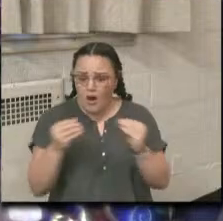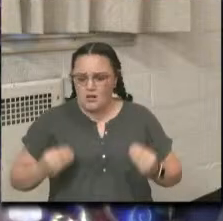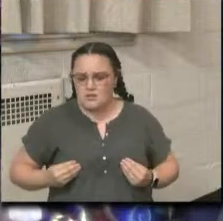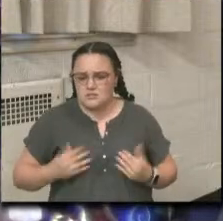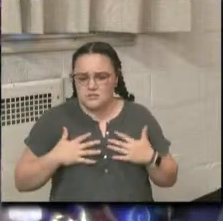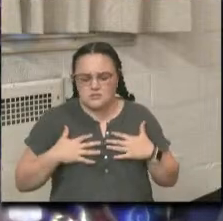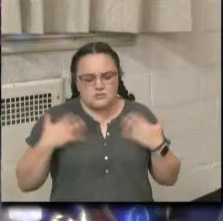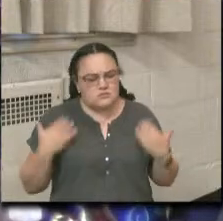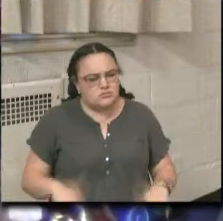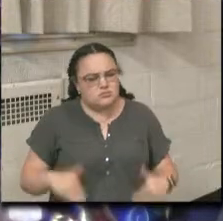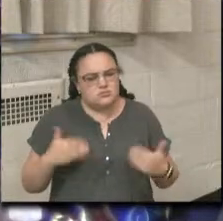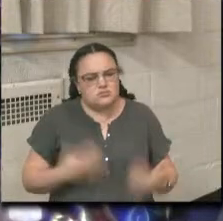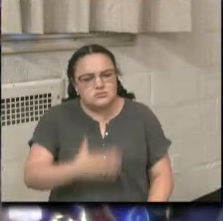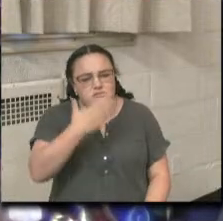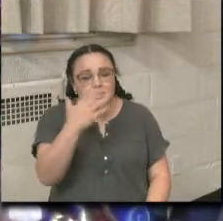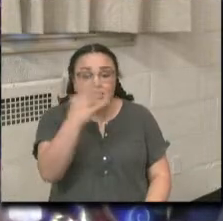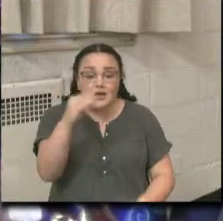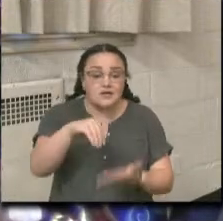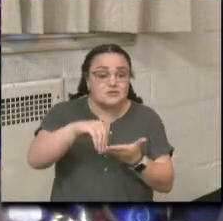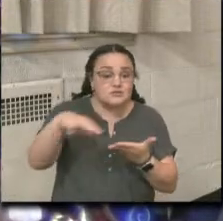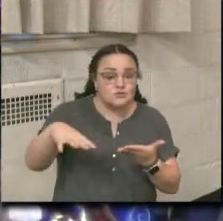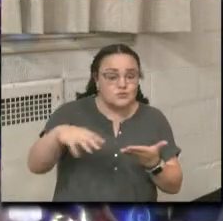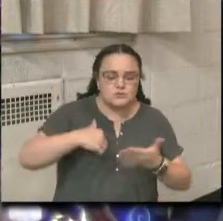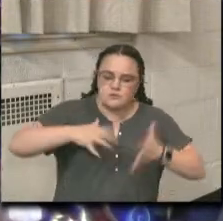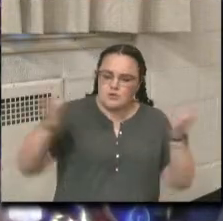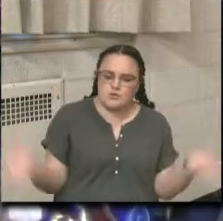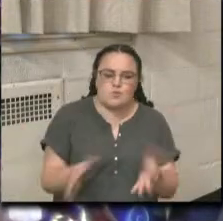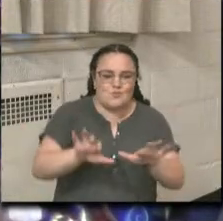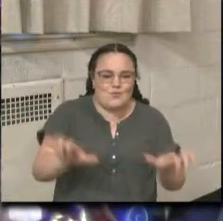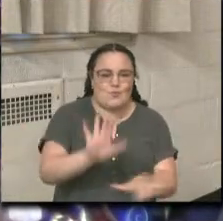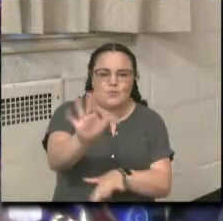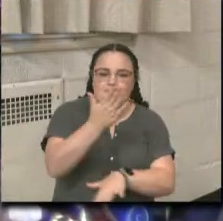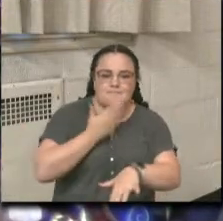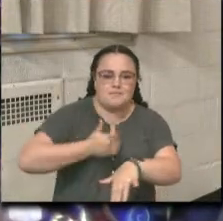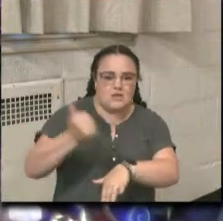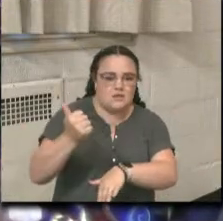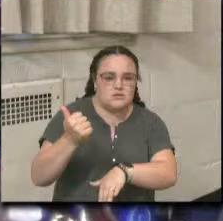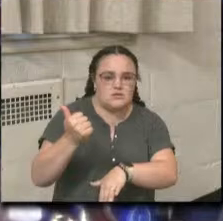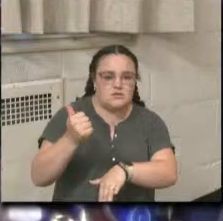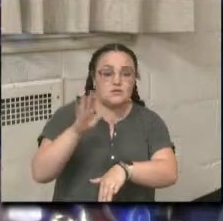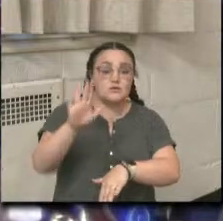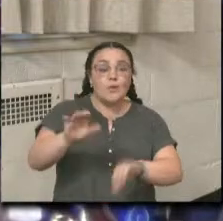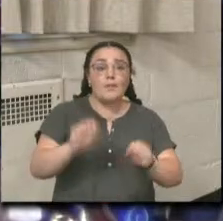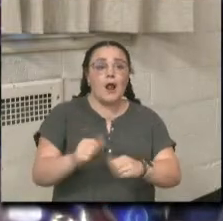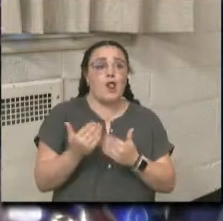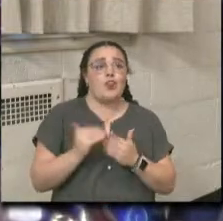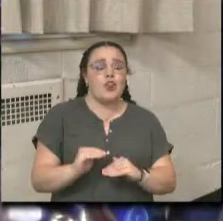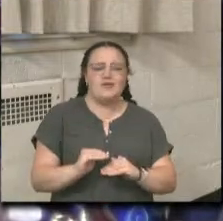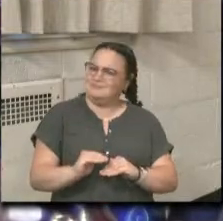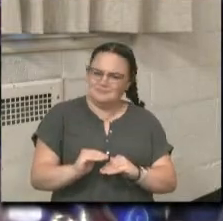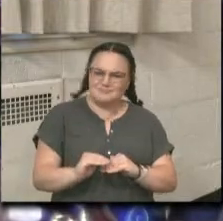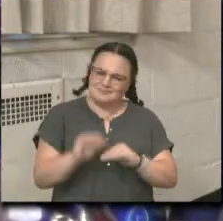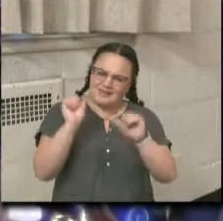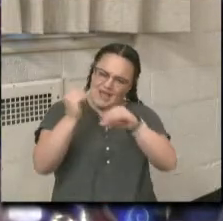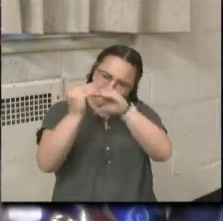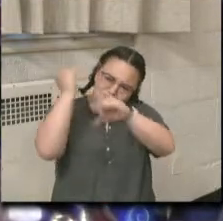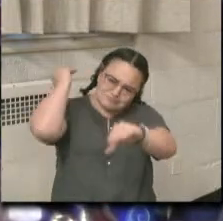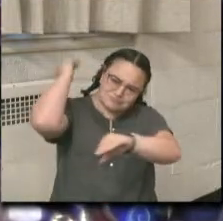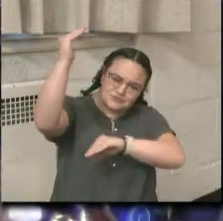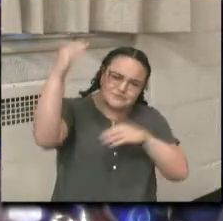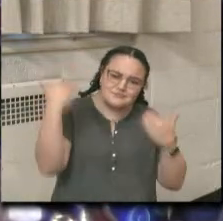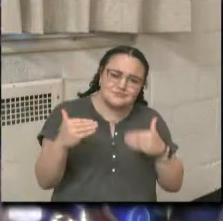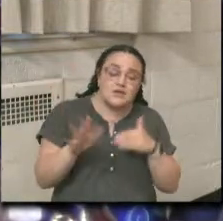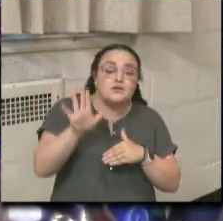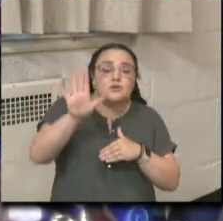continue to do your absolute best. Your potential is limitless, and your determination will shape the future